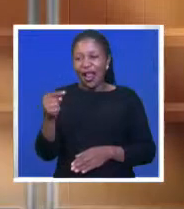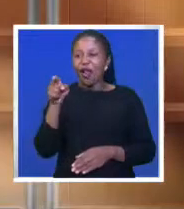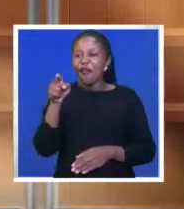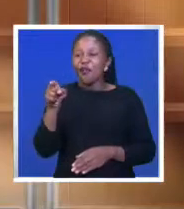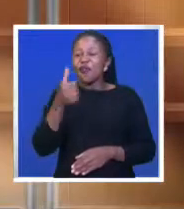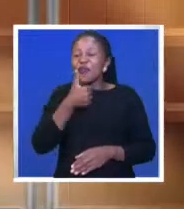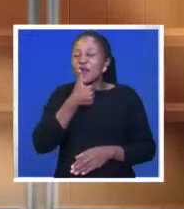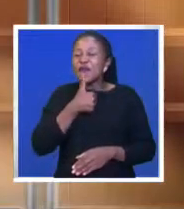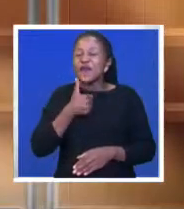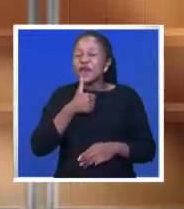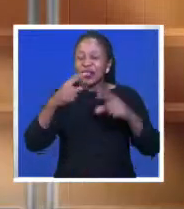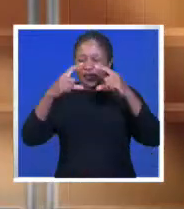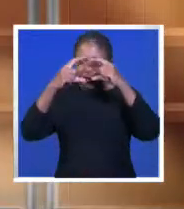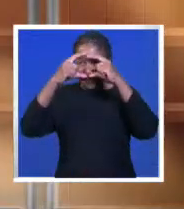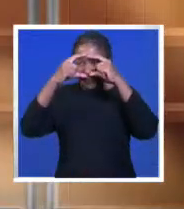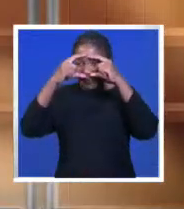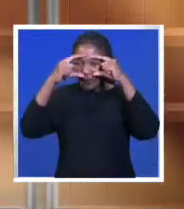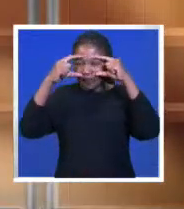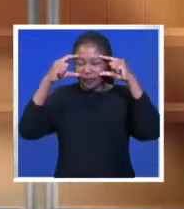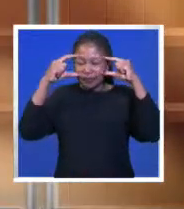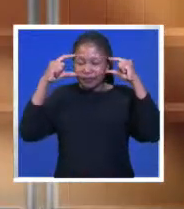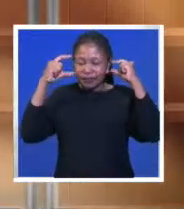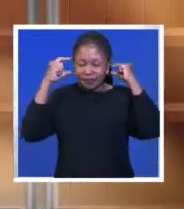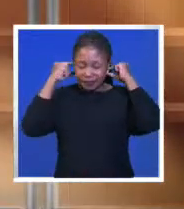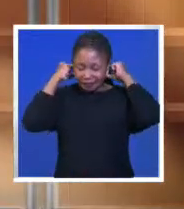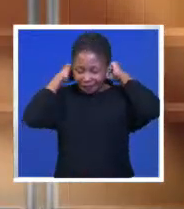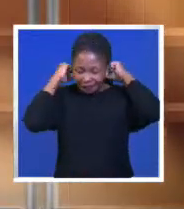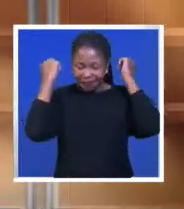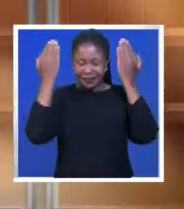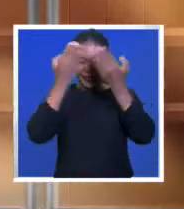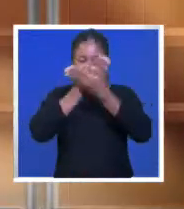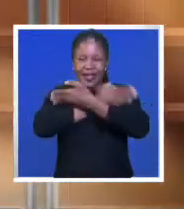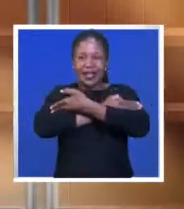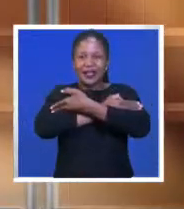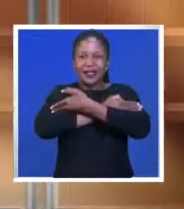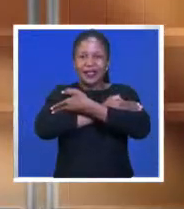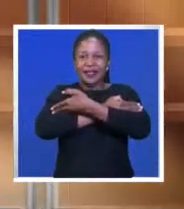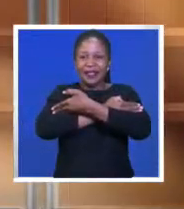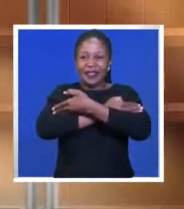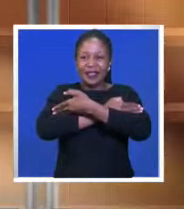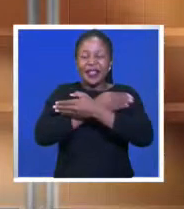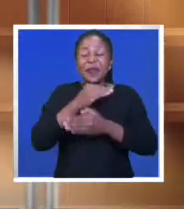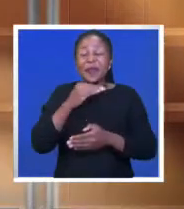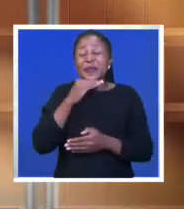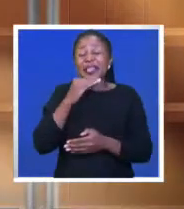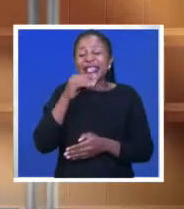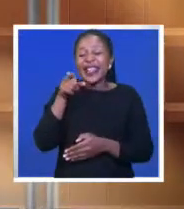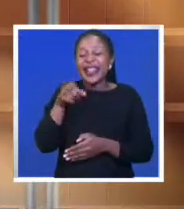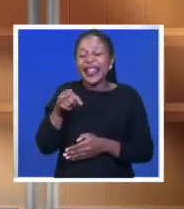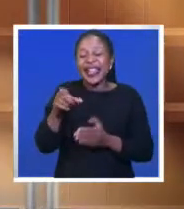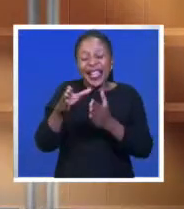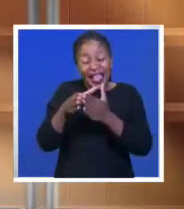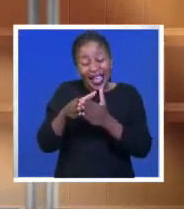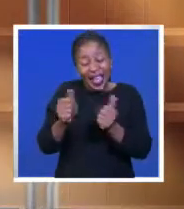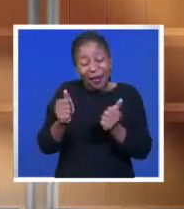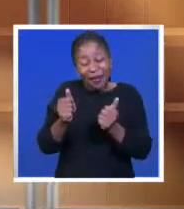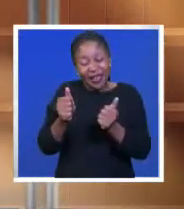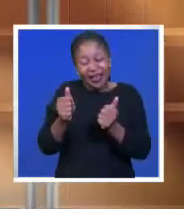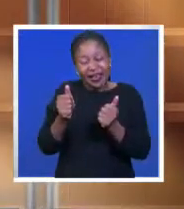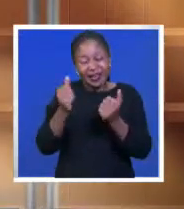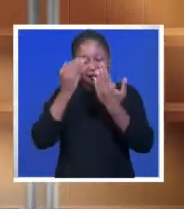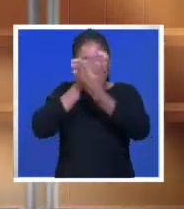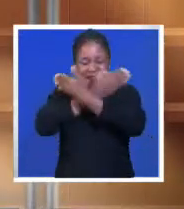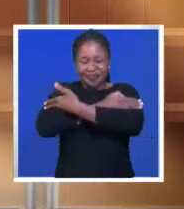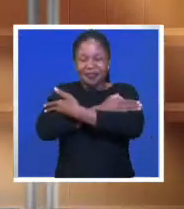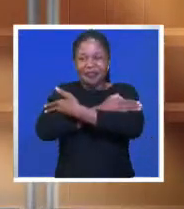at night. What else is there, my dear Lena, that is telling us that this is taking place at night? Very good. You guessed